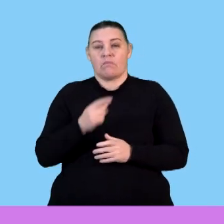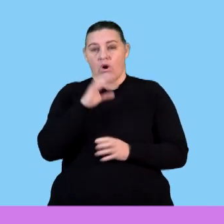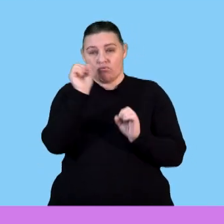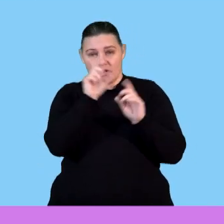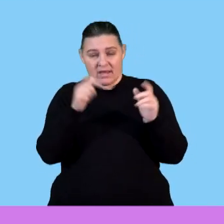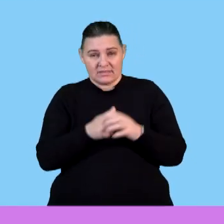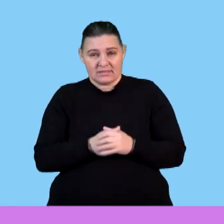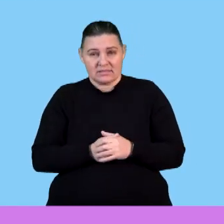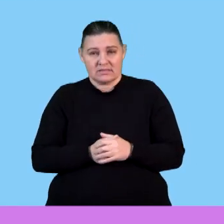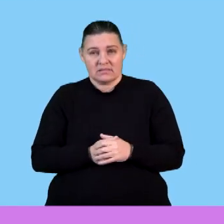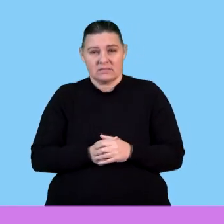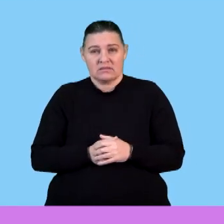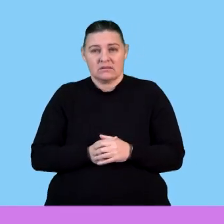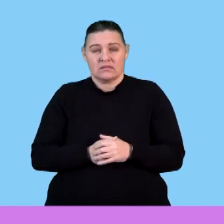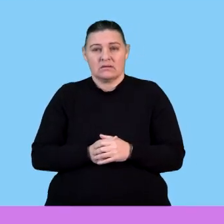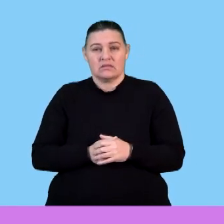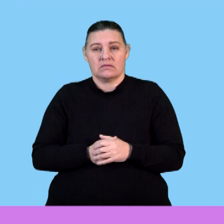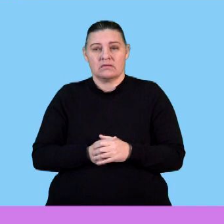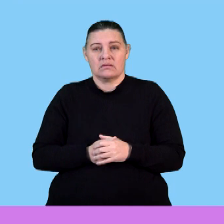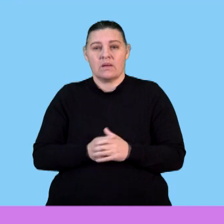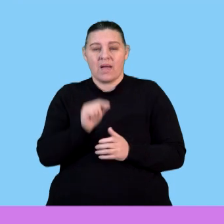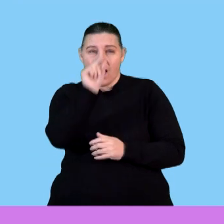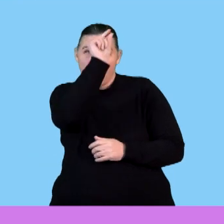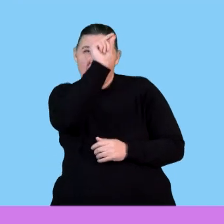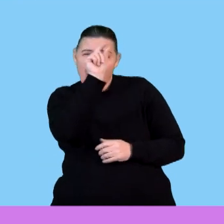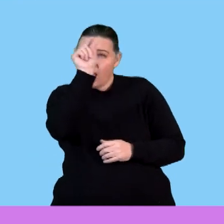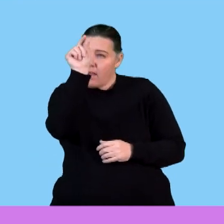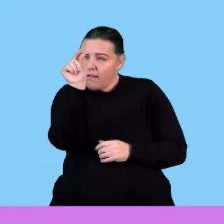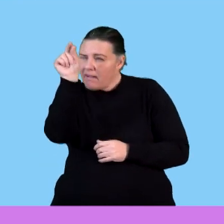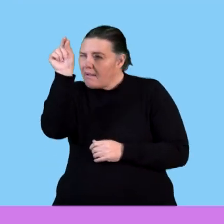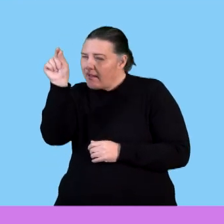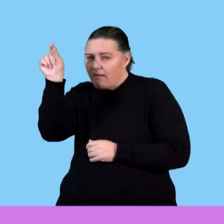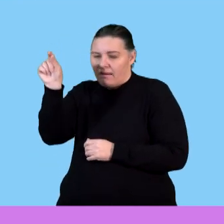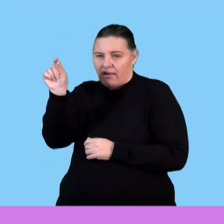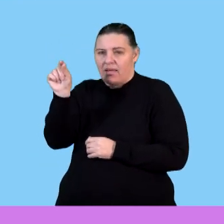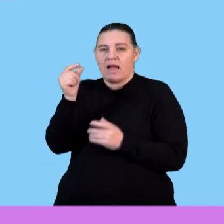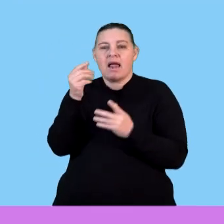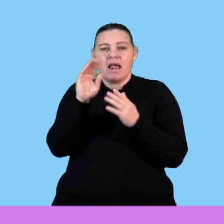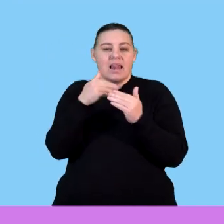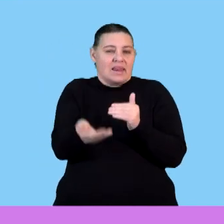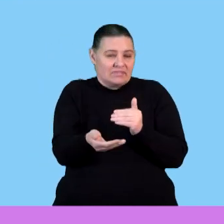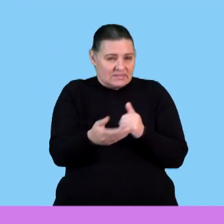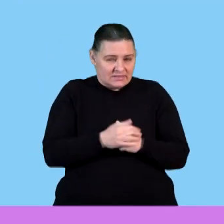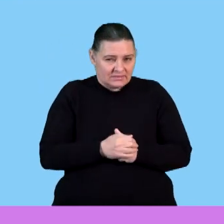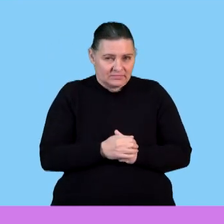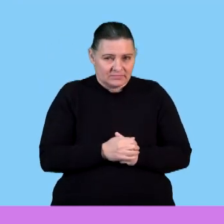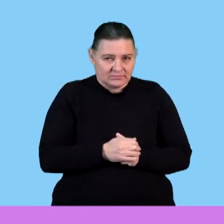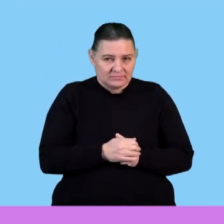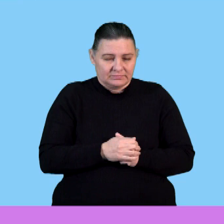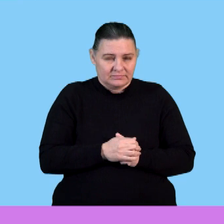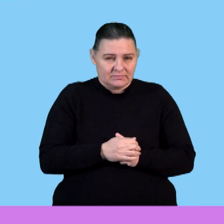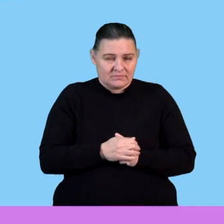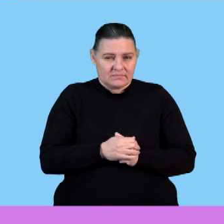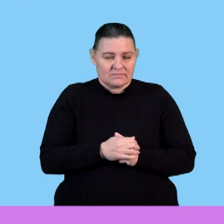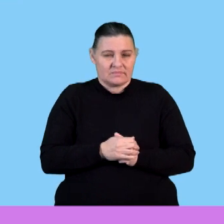all of these circles. That's one, and that's one, and that's one, and that's one, and all of the others that need to be cut out. Do you realize that